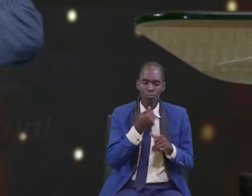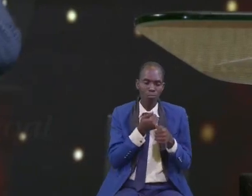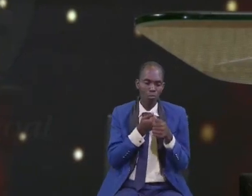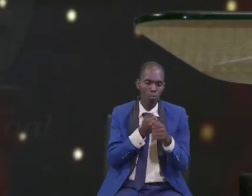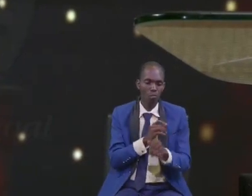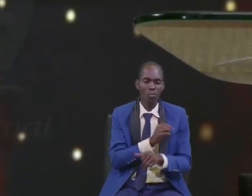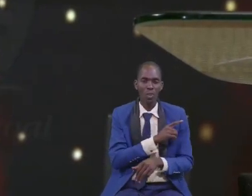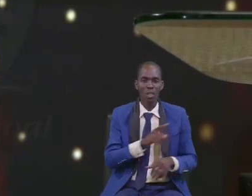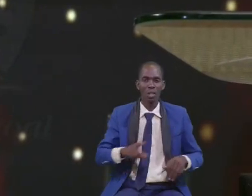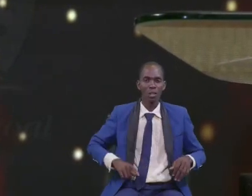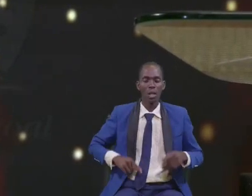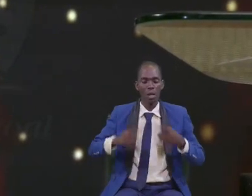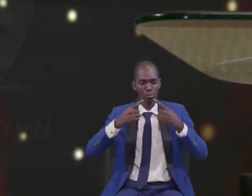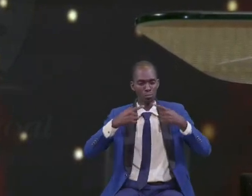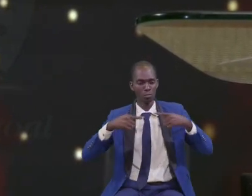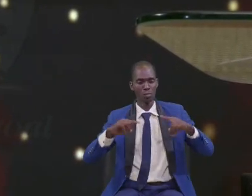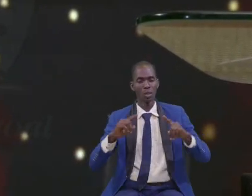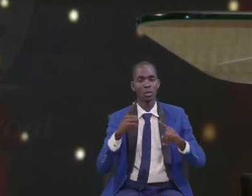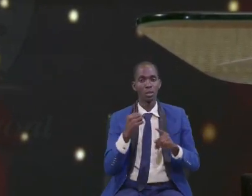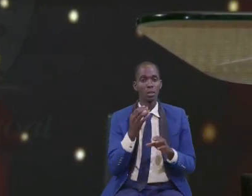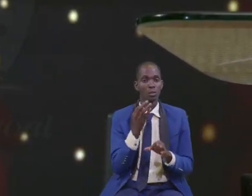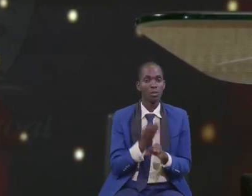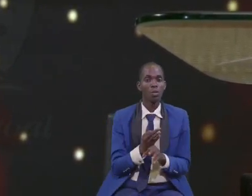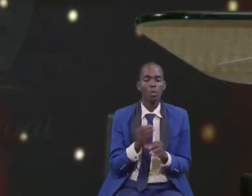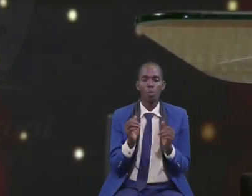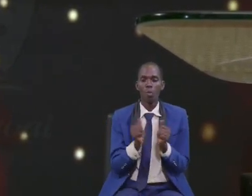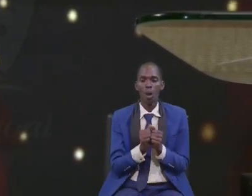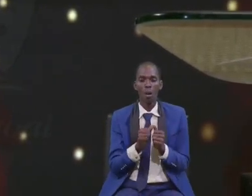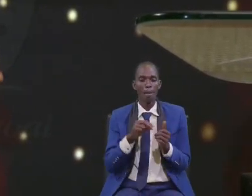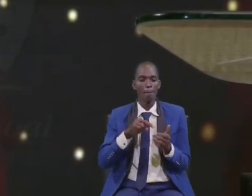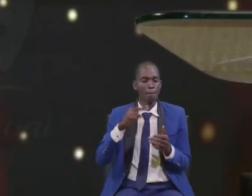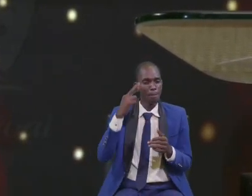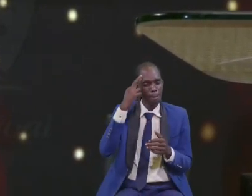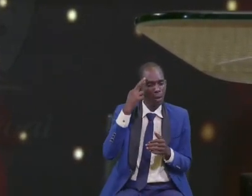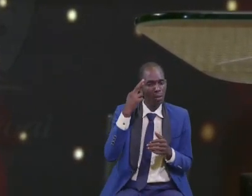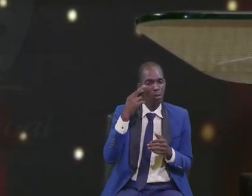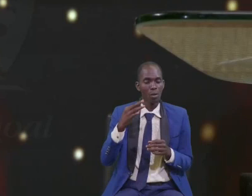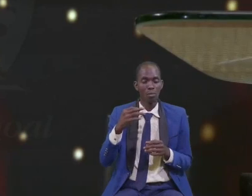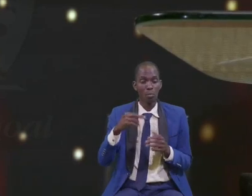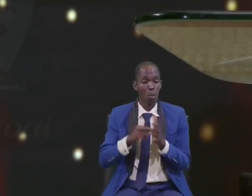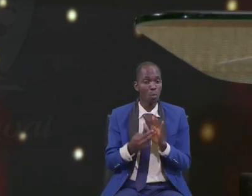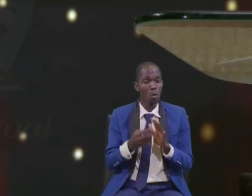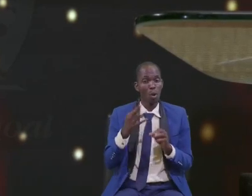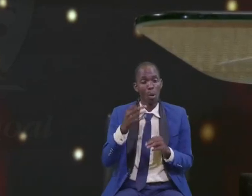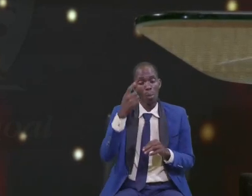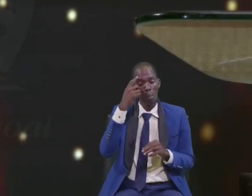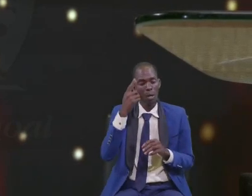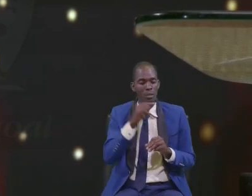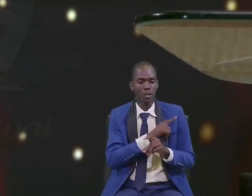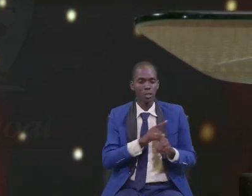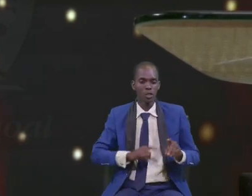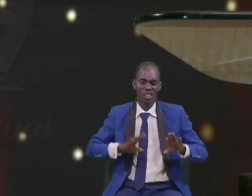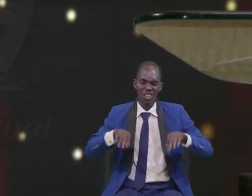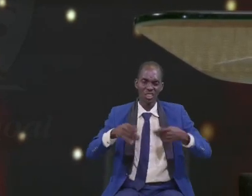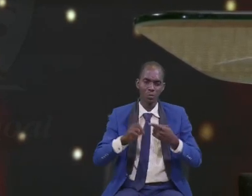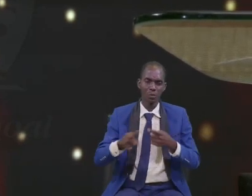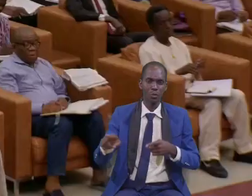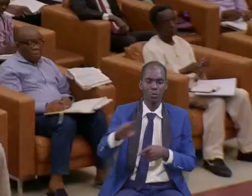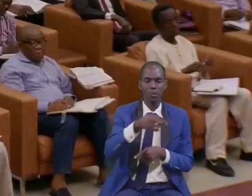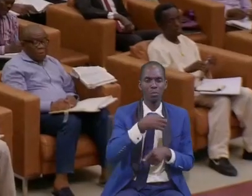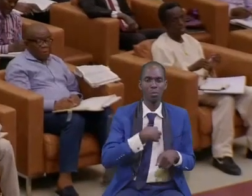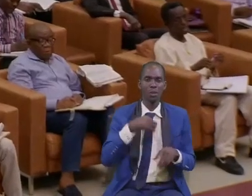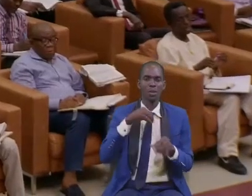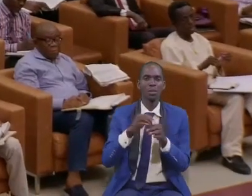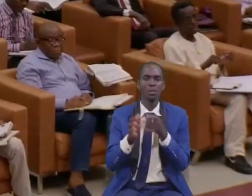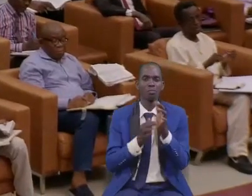the Lord and proclaiming the faith with purpose of mind, cleaving to the Lord grant unto you in Jesus'